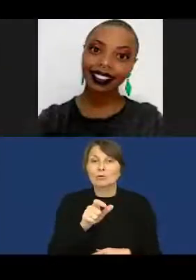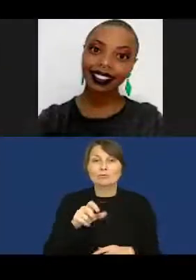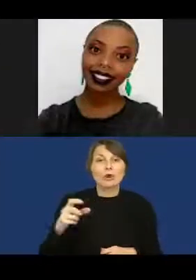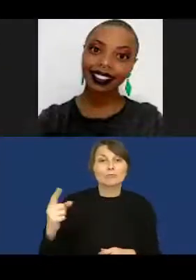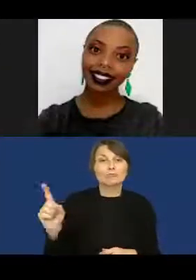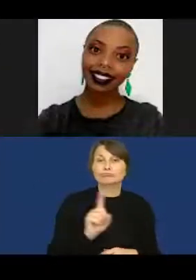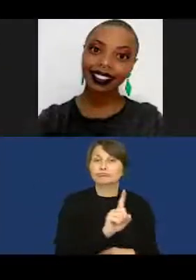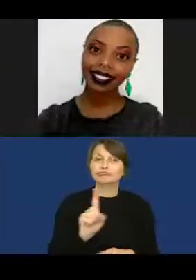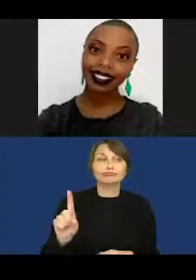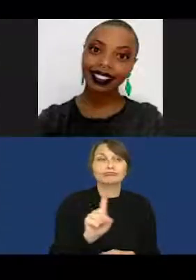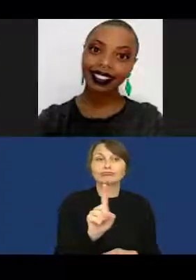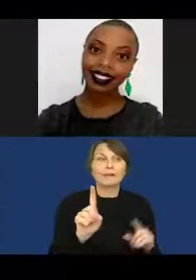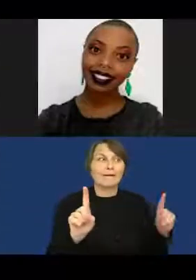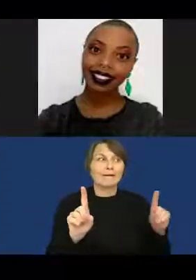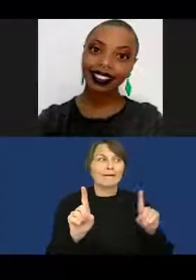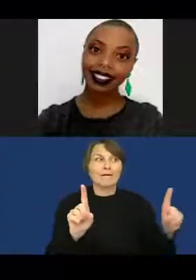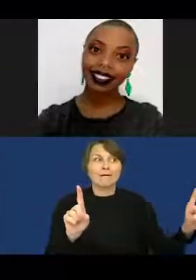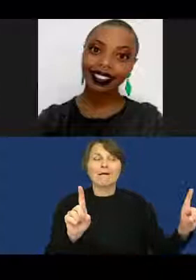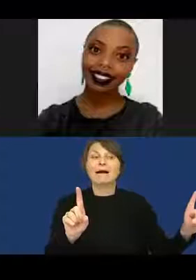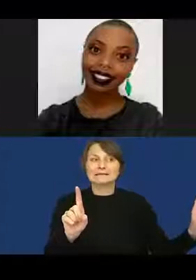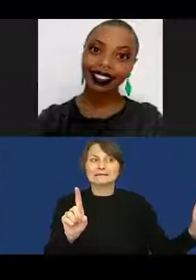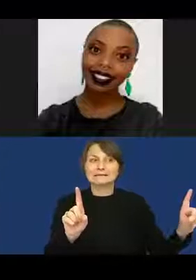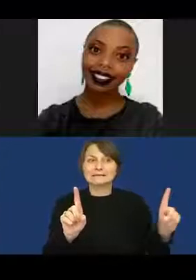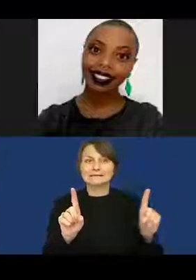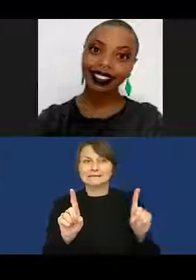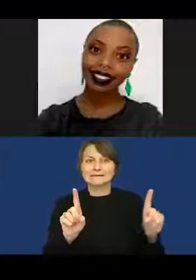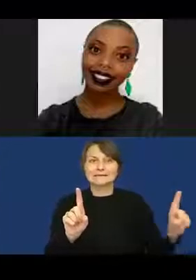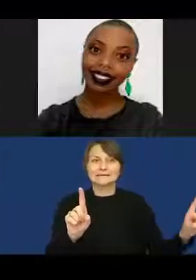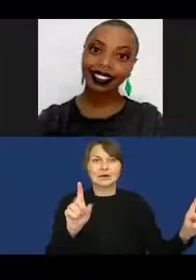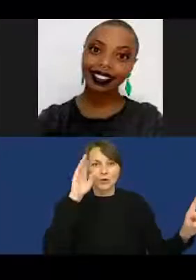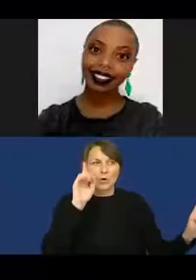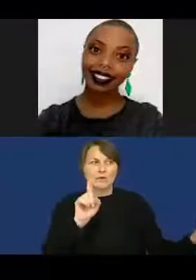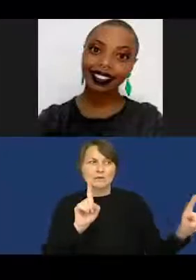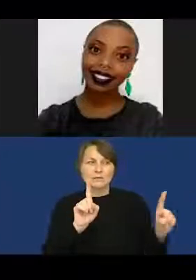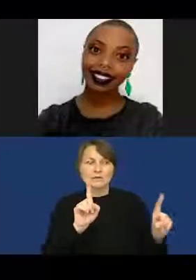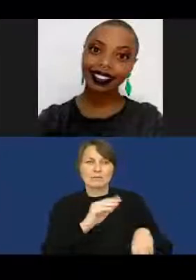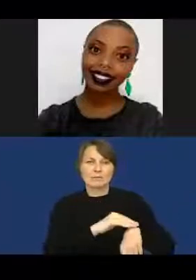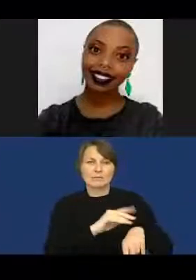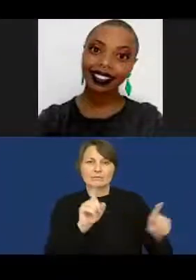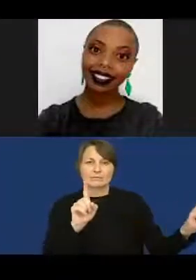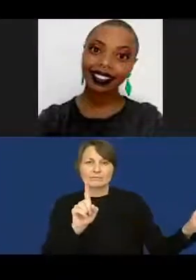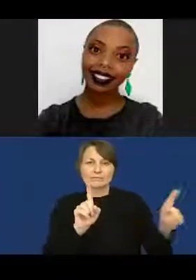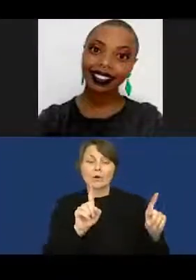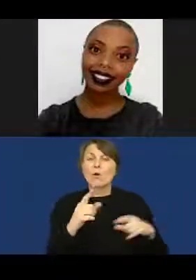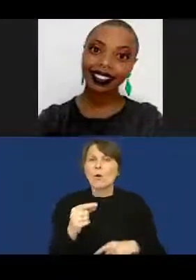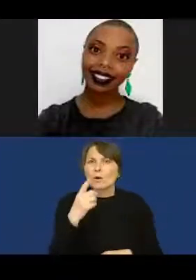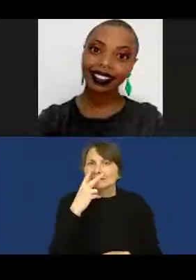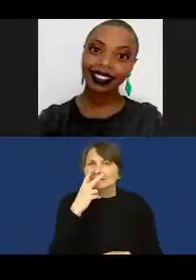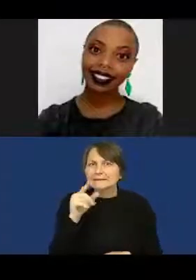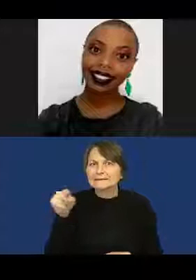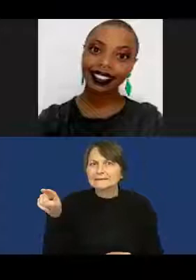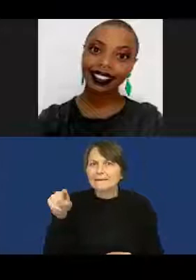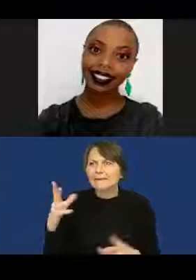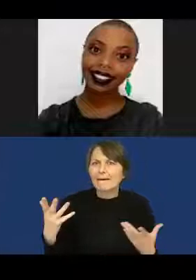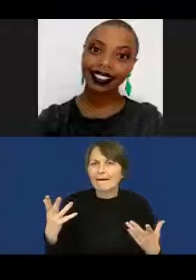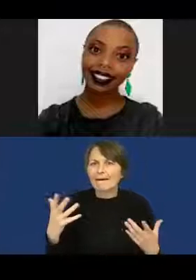know roughly when they were close to you or when they were further away. Or they might be used to mark objects of interest. You might use